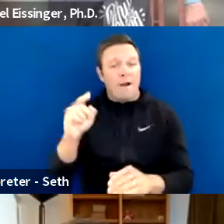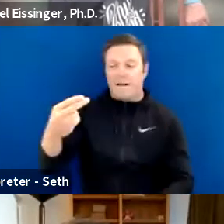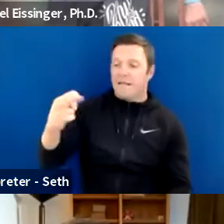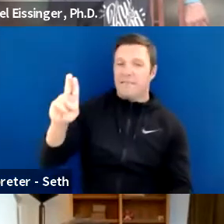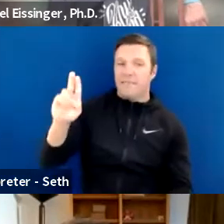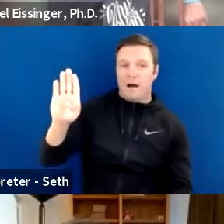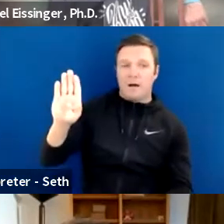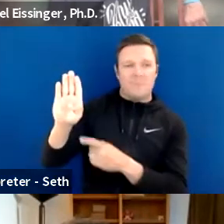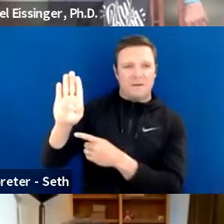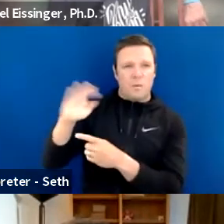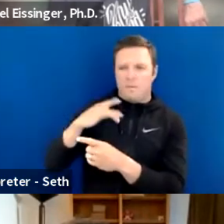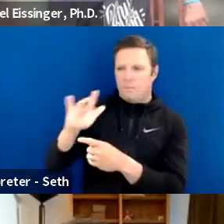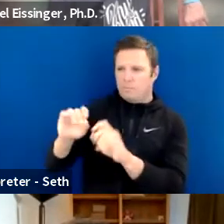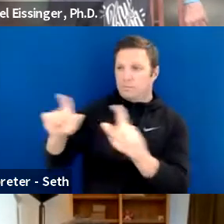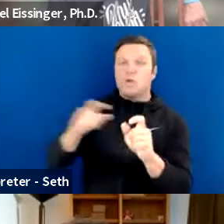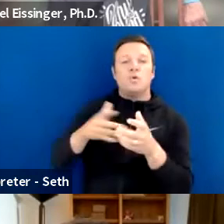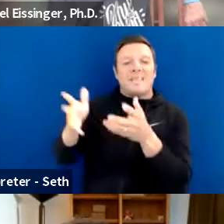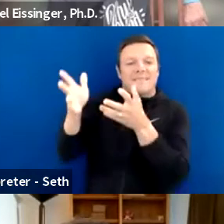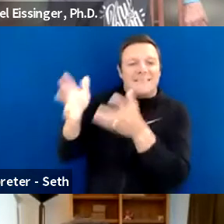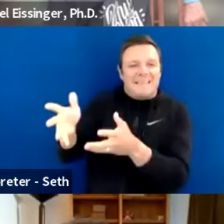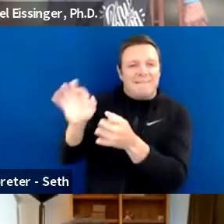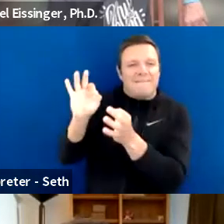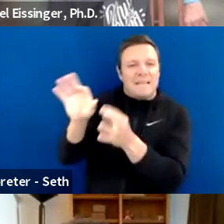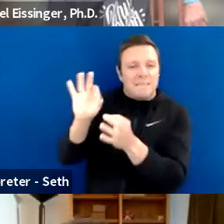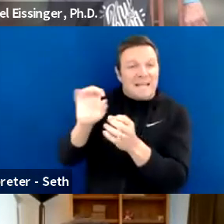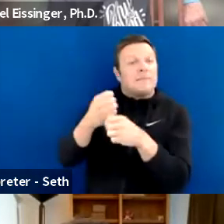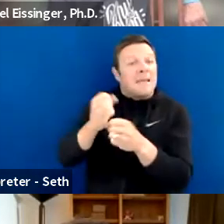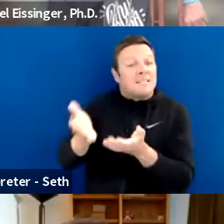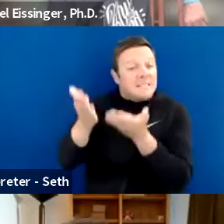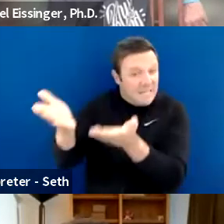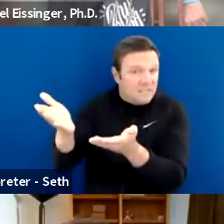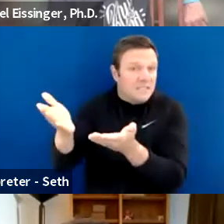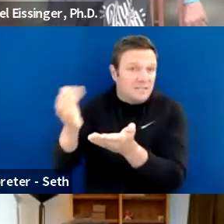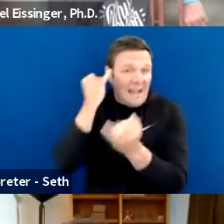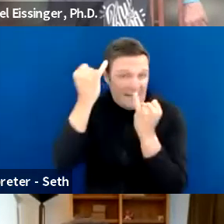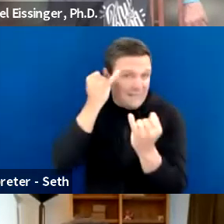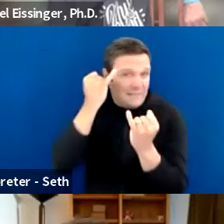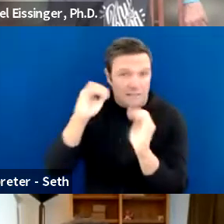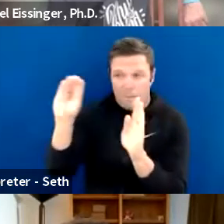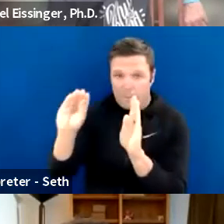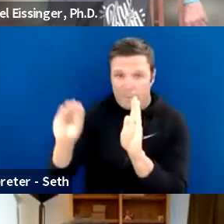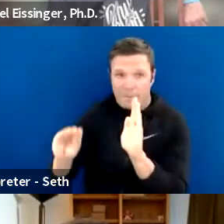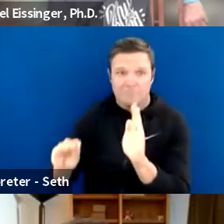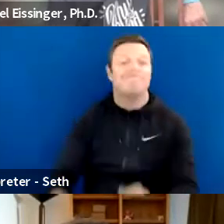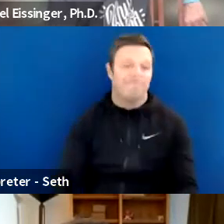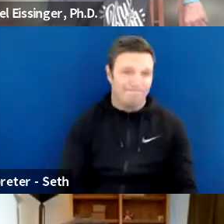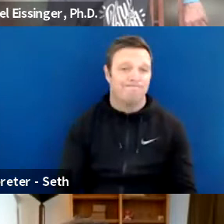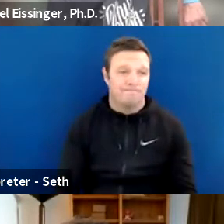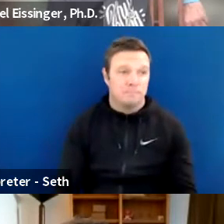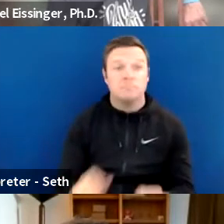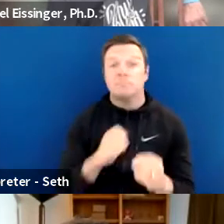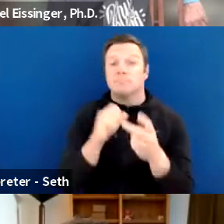you can leave some feedback and make some suggestions. Okay, great. Right. All right. And okay, so question number